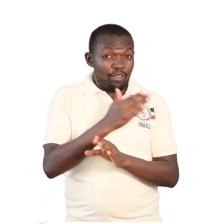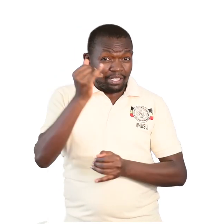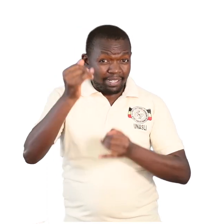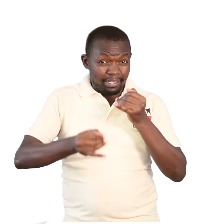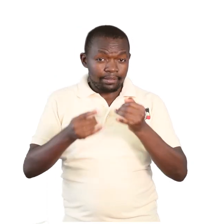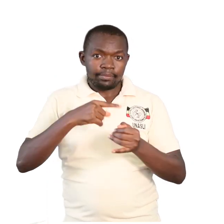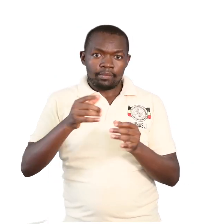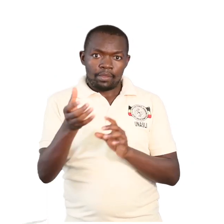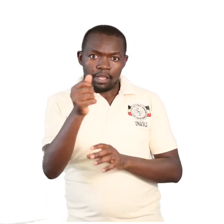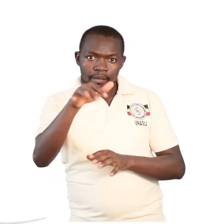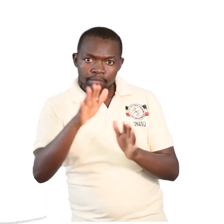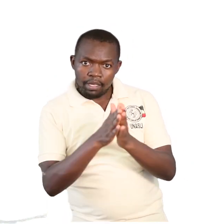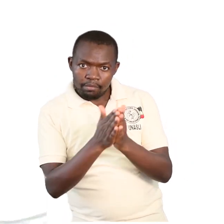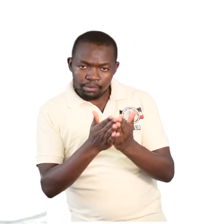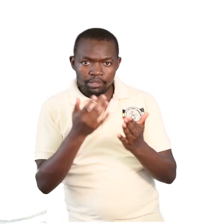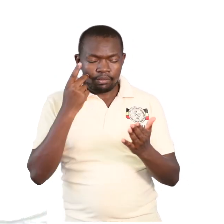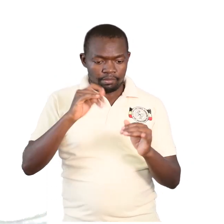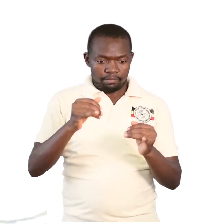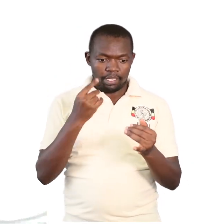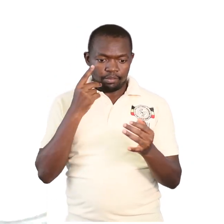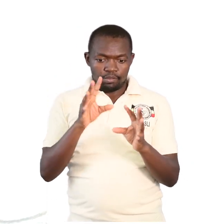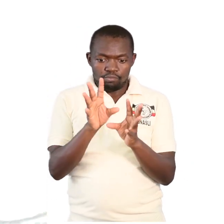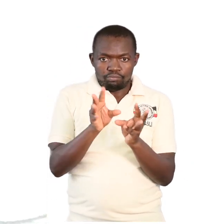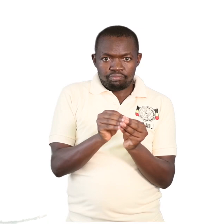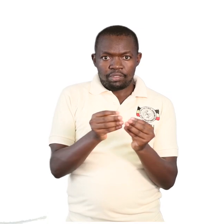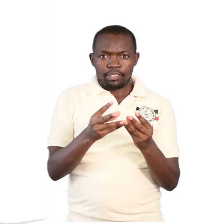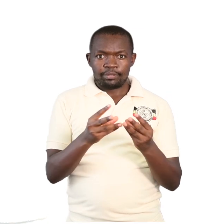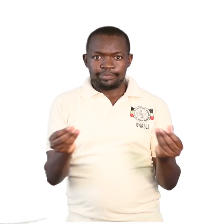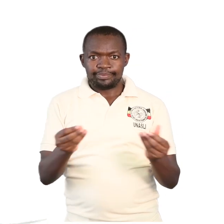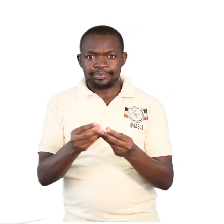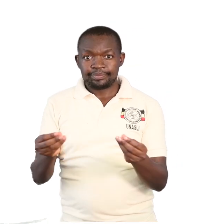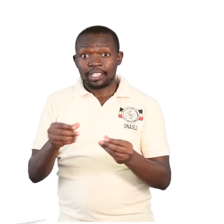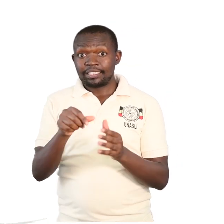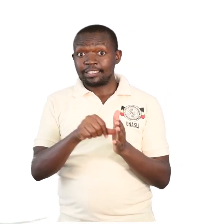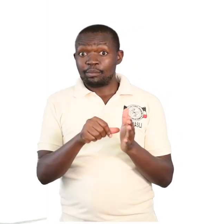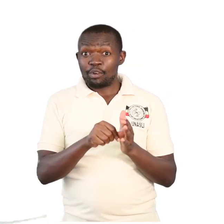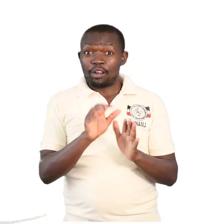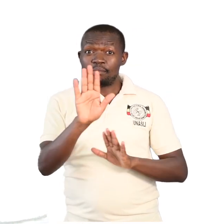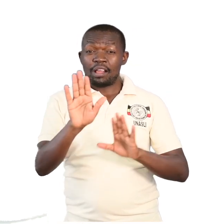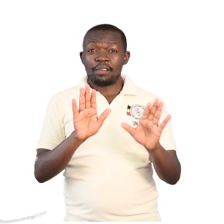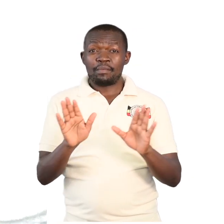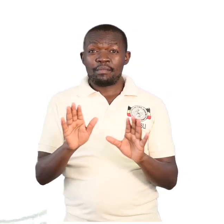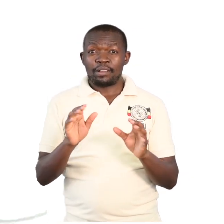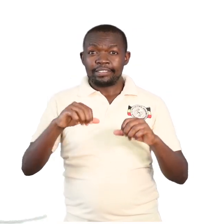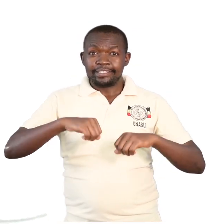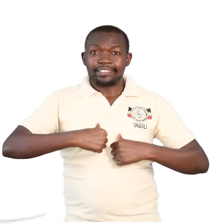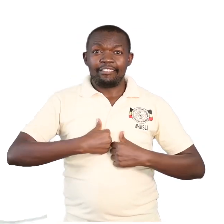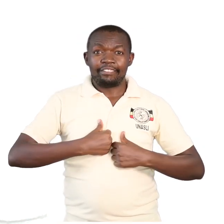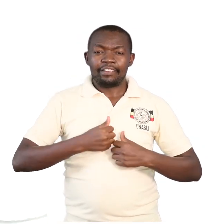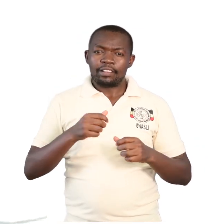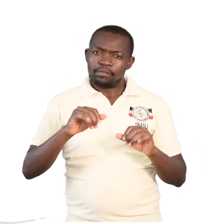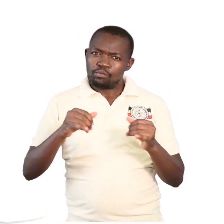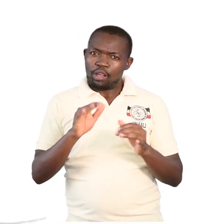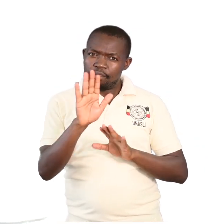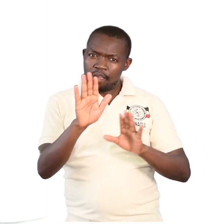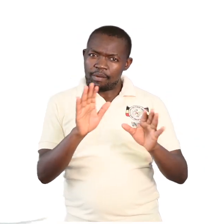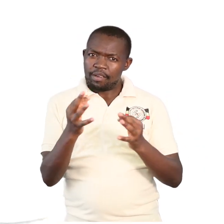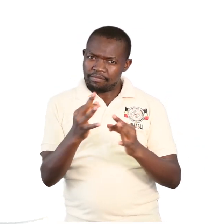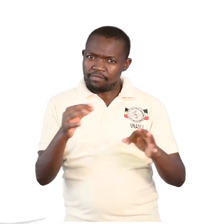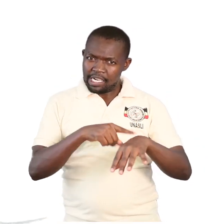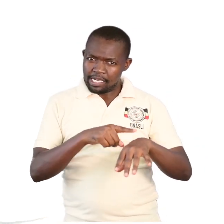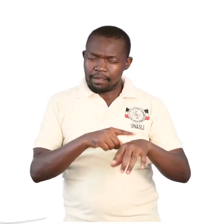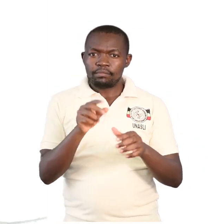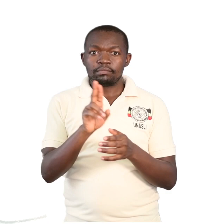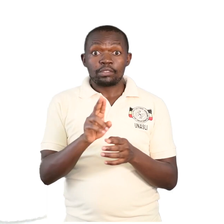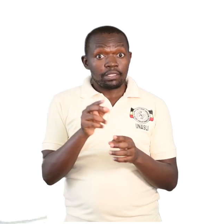and book and try to solve this problem on your own? Try to do it in your free time.